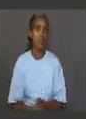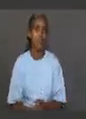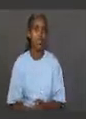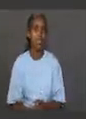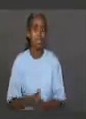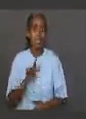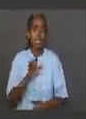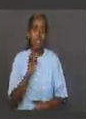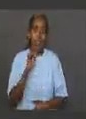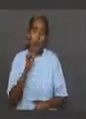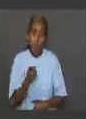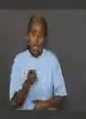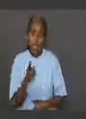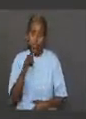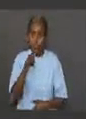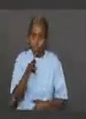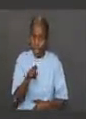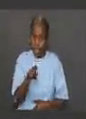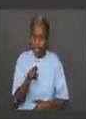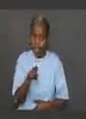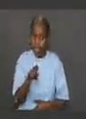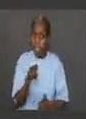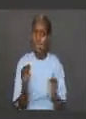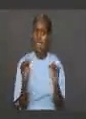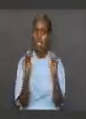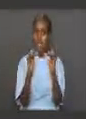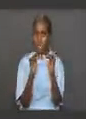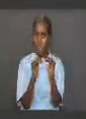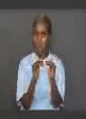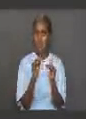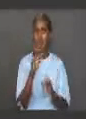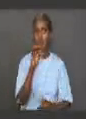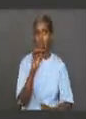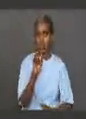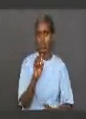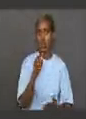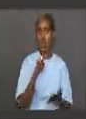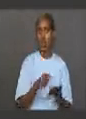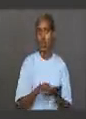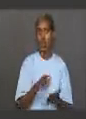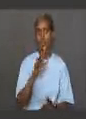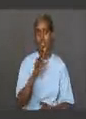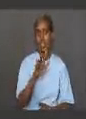The logarithm of x is equal to